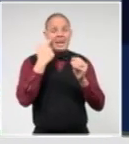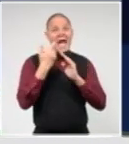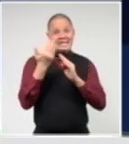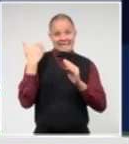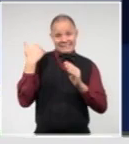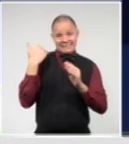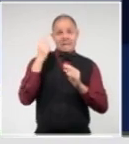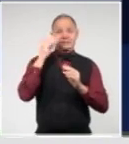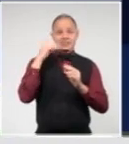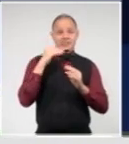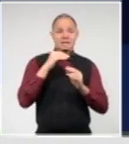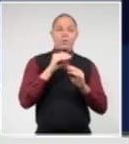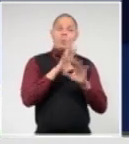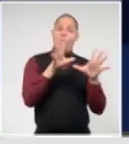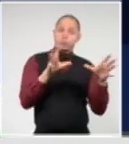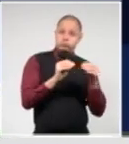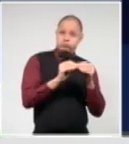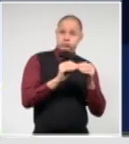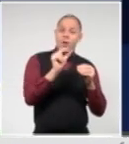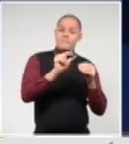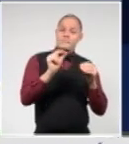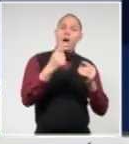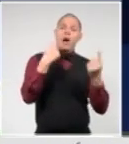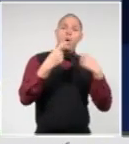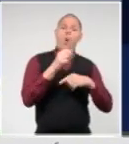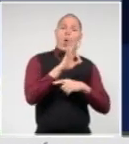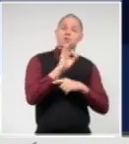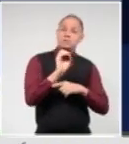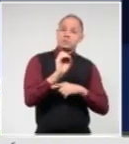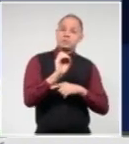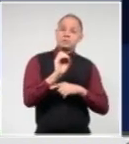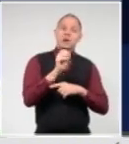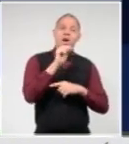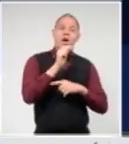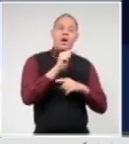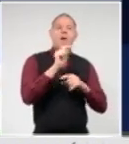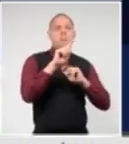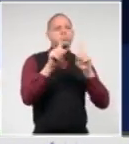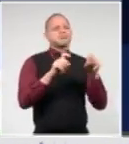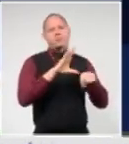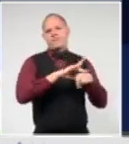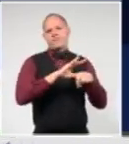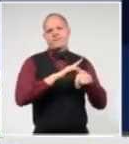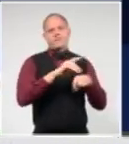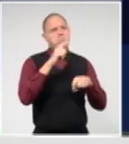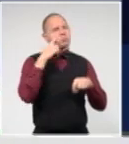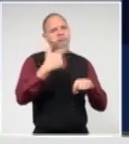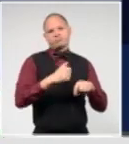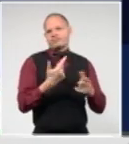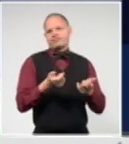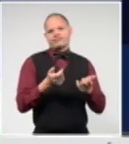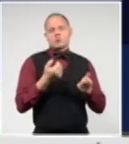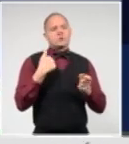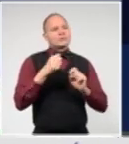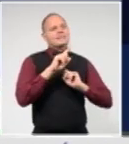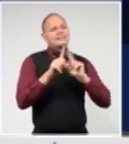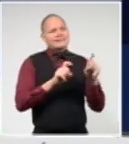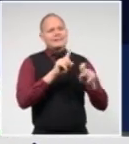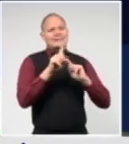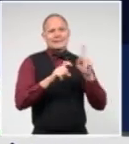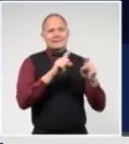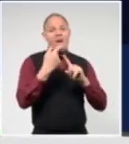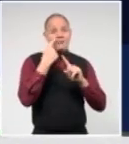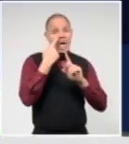has been identified in 22, with only 58 still pending. Yesterday,